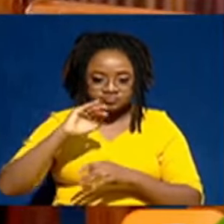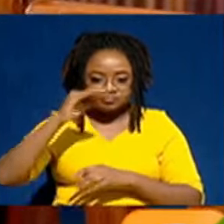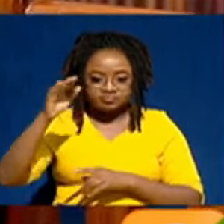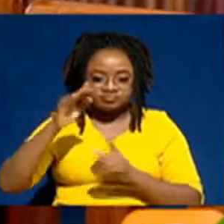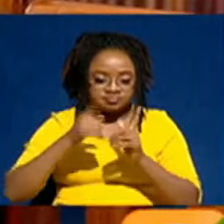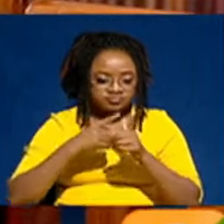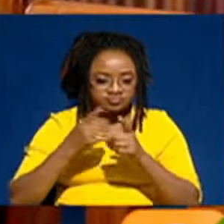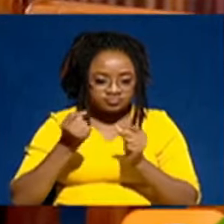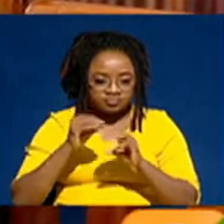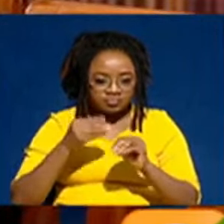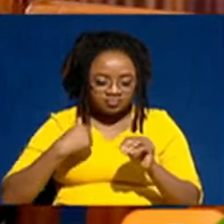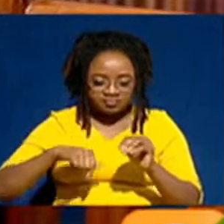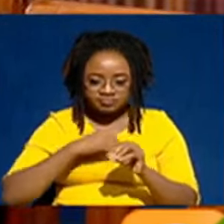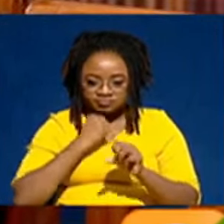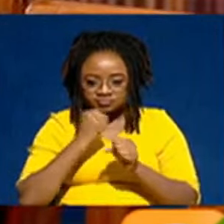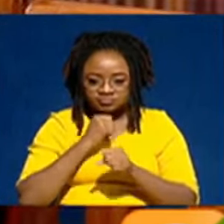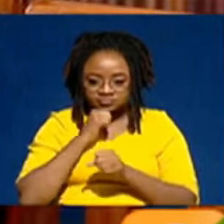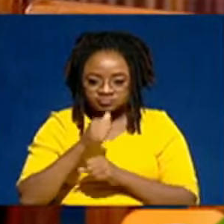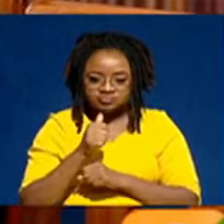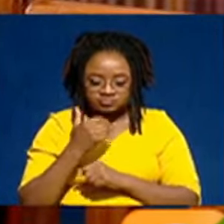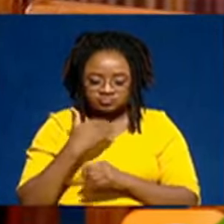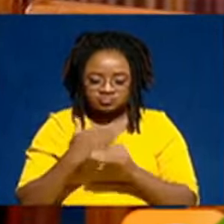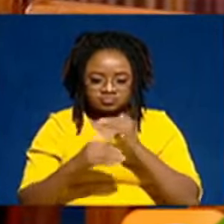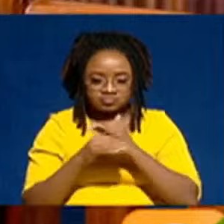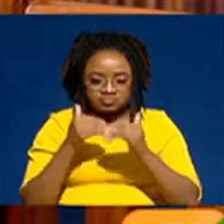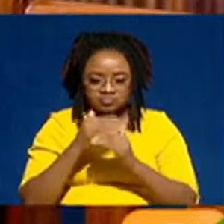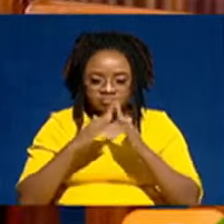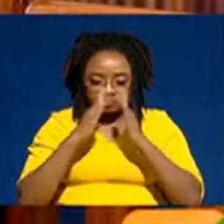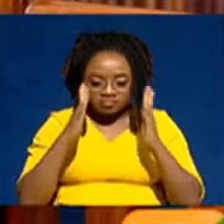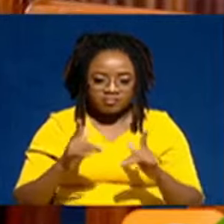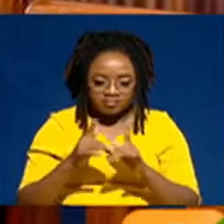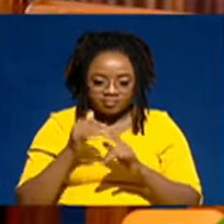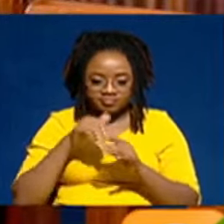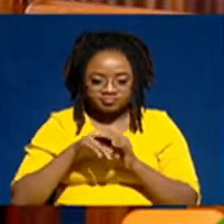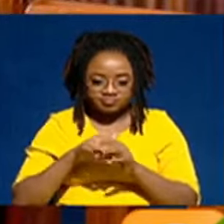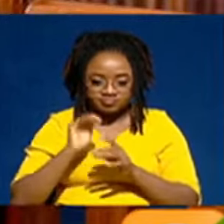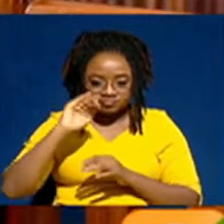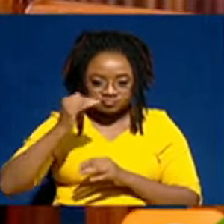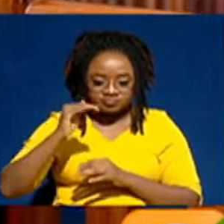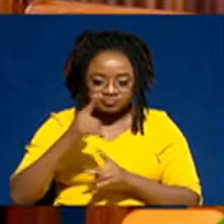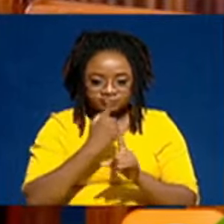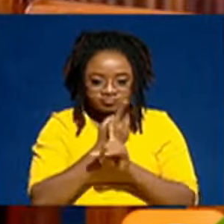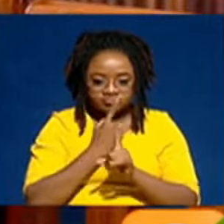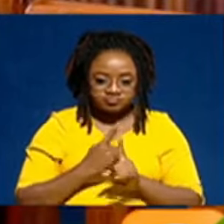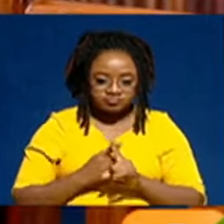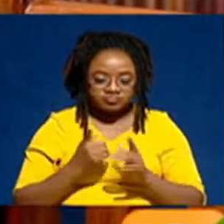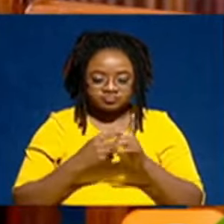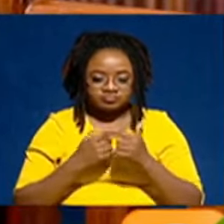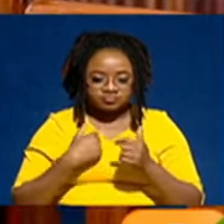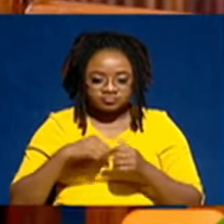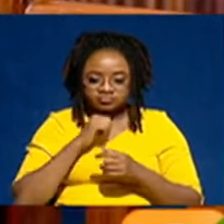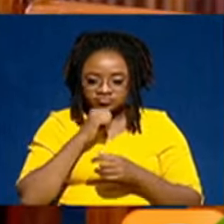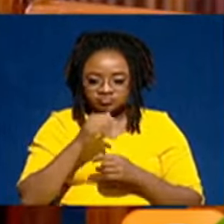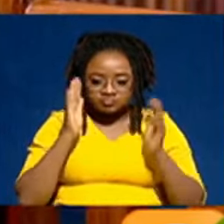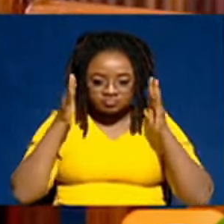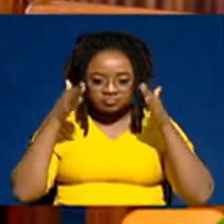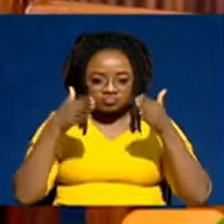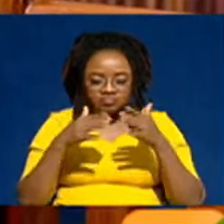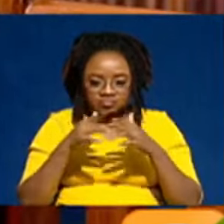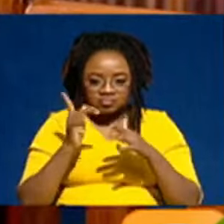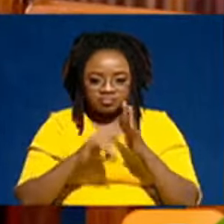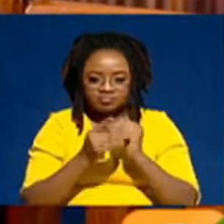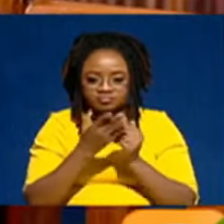and build housing and residential units and forget the reason why people are in the city is to etch, a living out of the city. And so